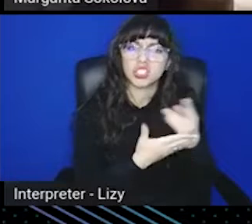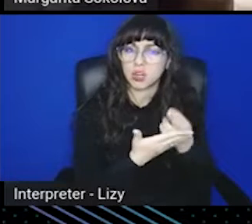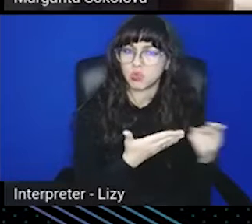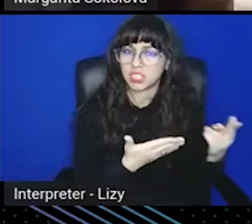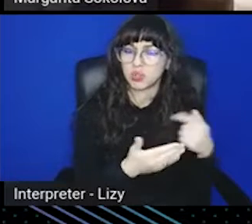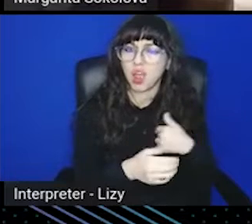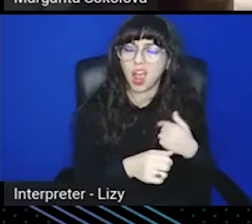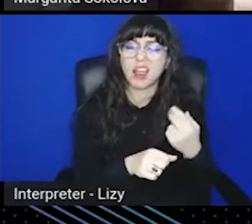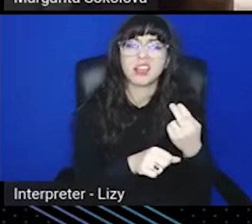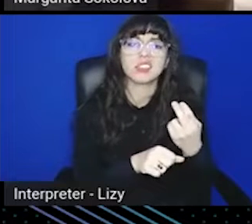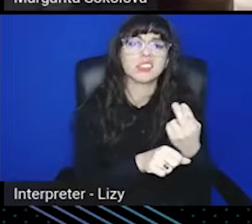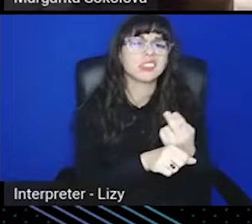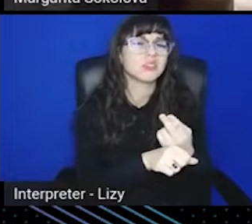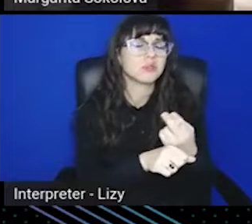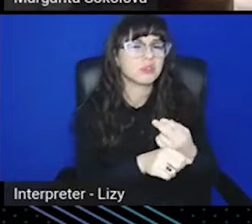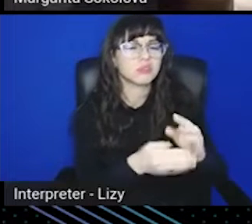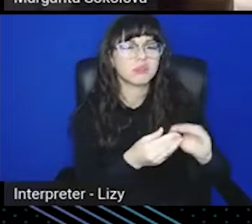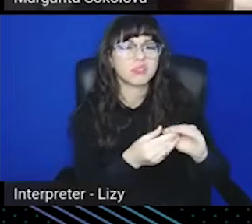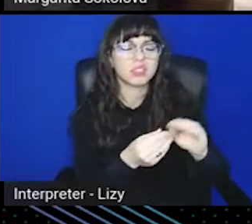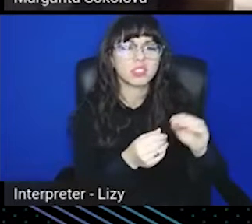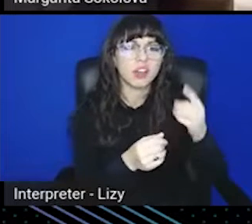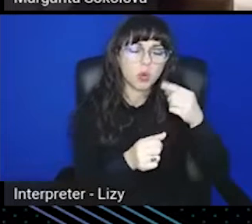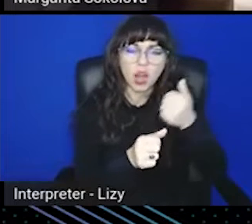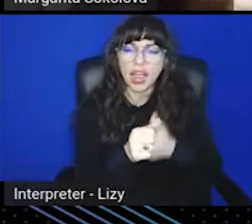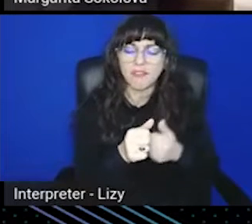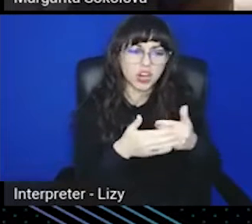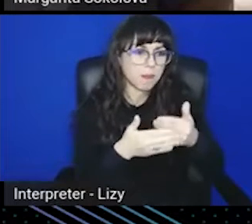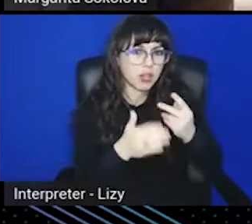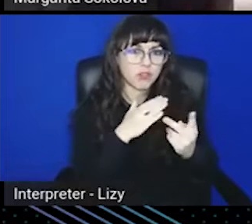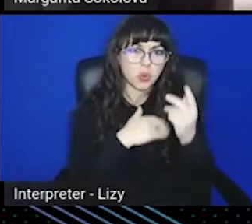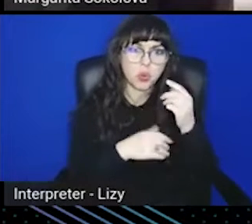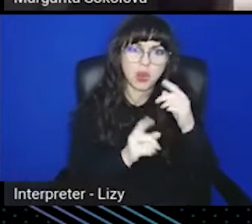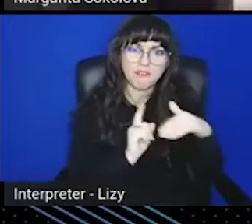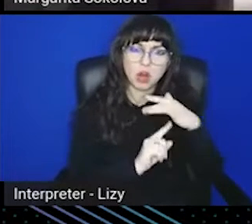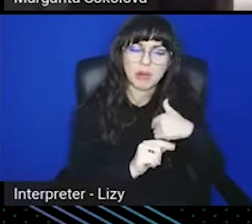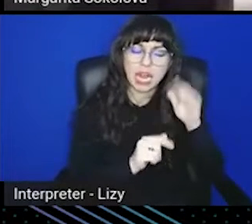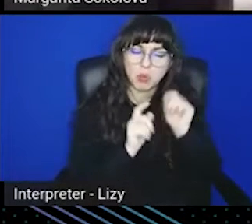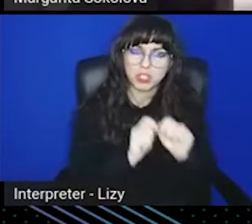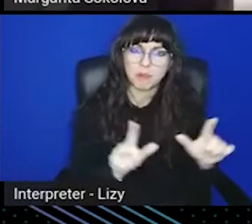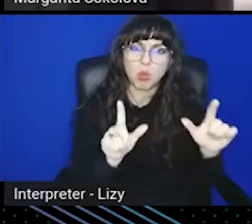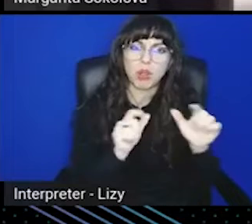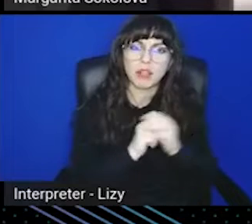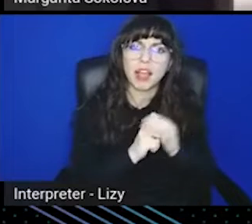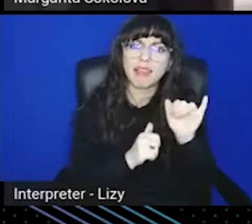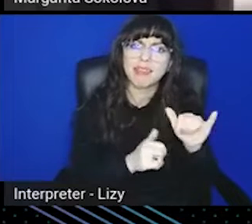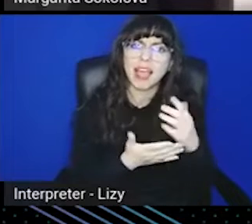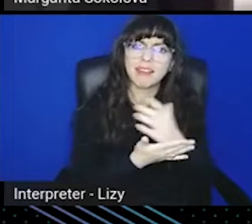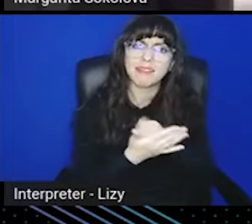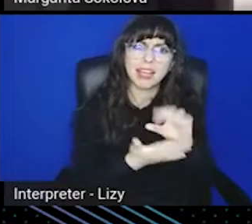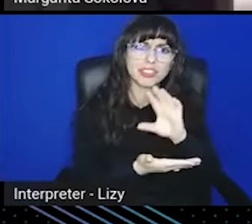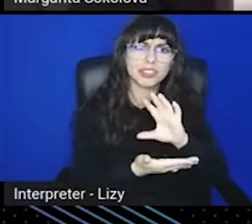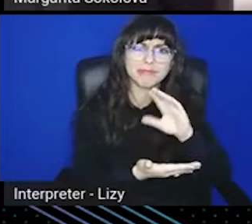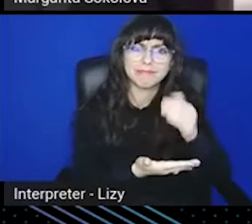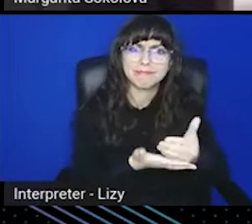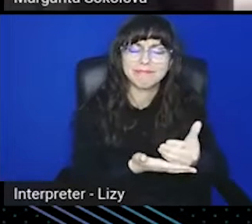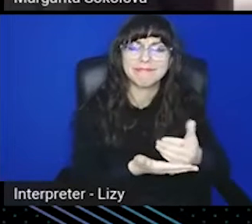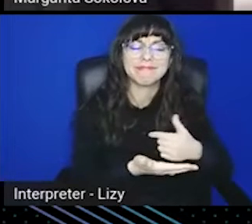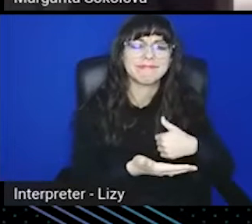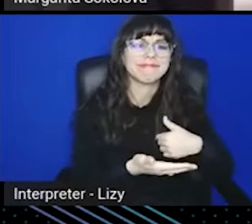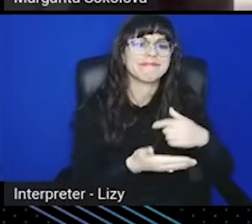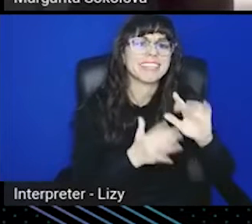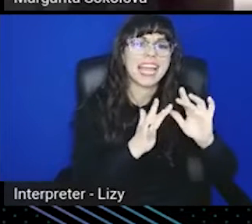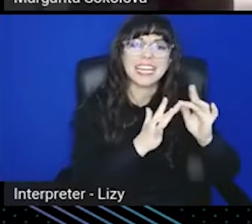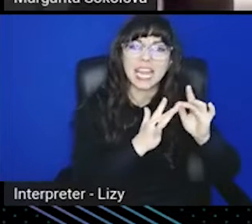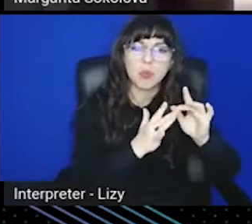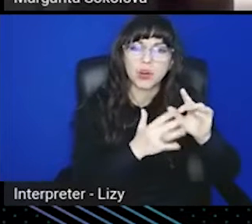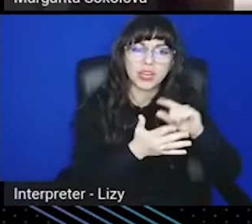by every other preview environment that I'll deploy. So this collection contains my networking components, such as